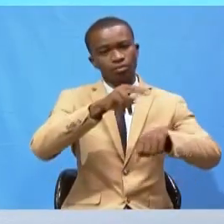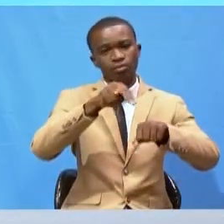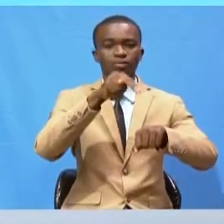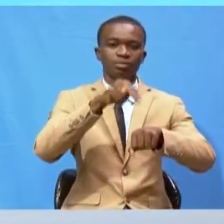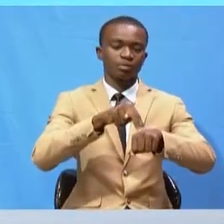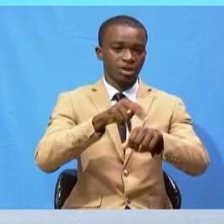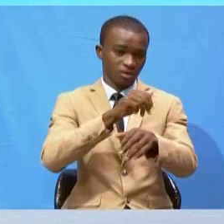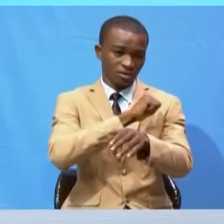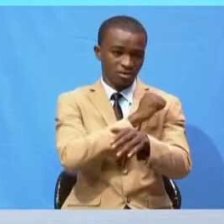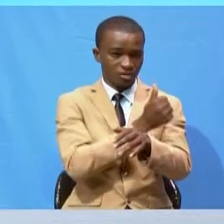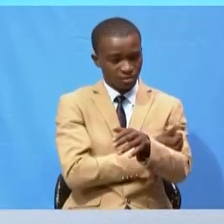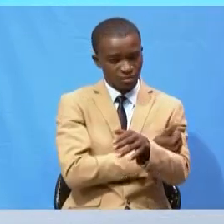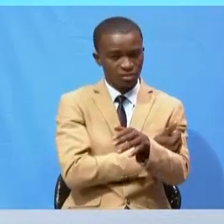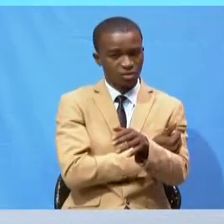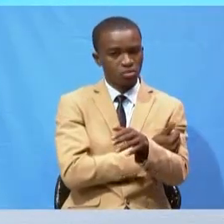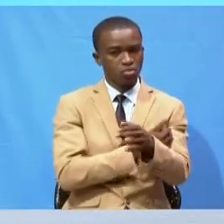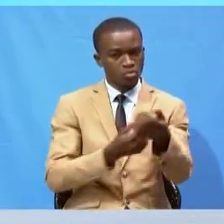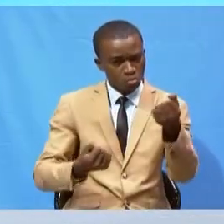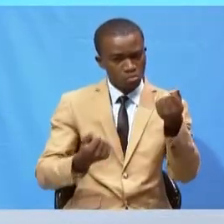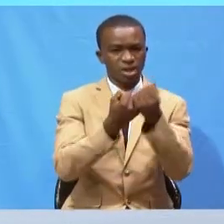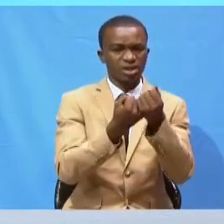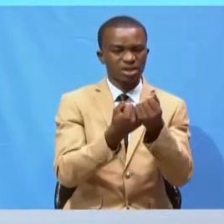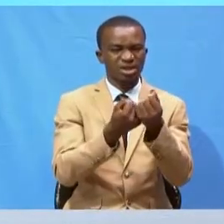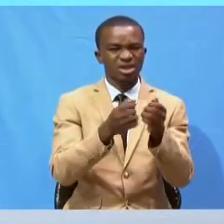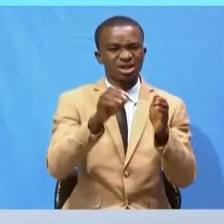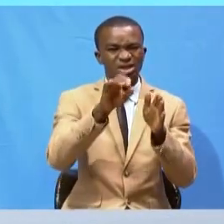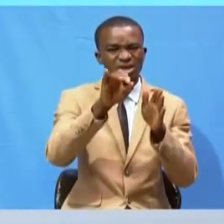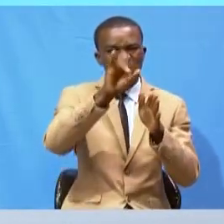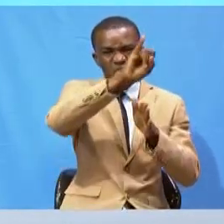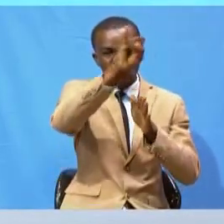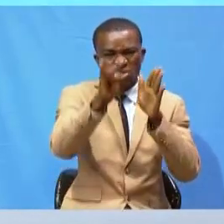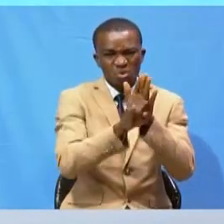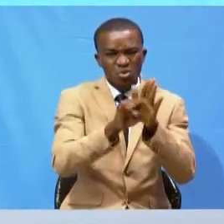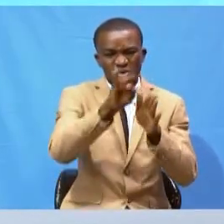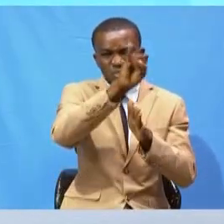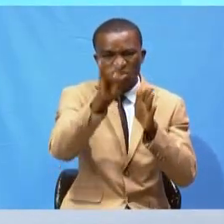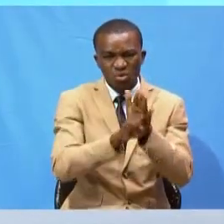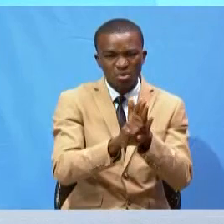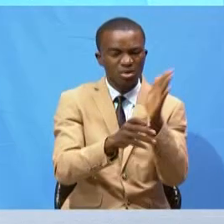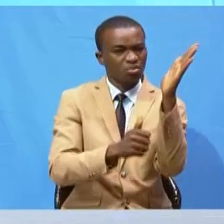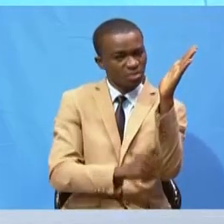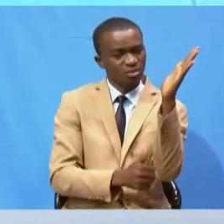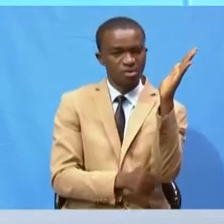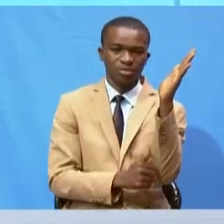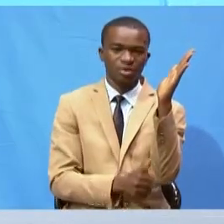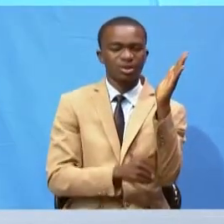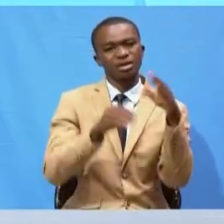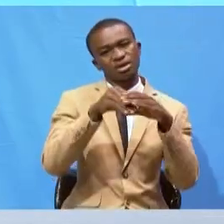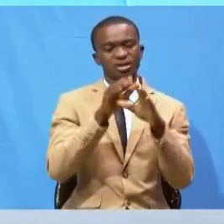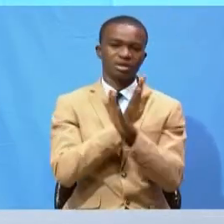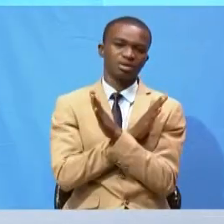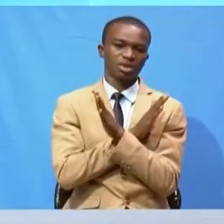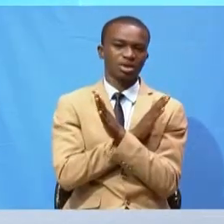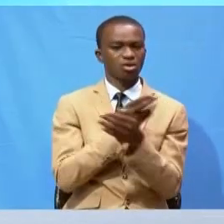the authority has been granted to import white and yellow non-genetically modified maize grain for both